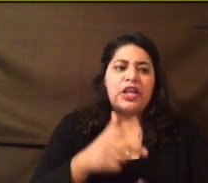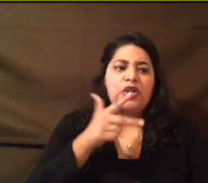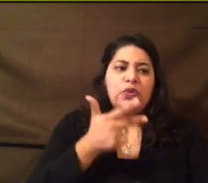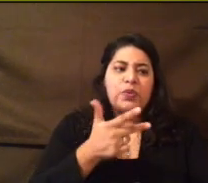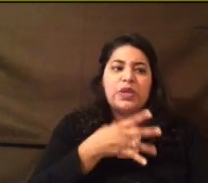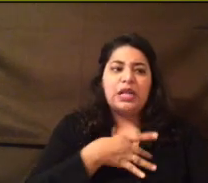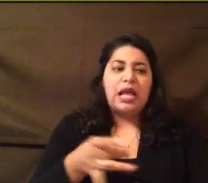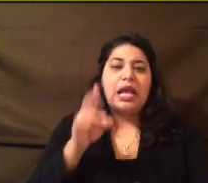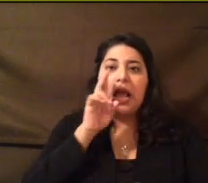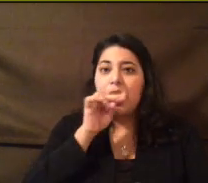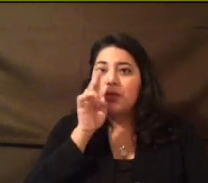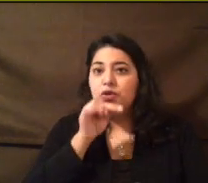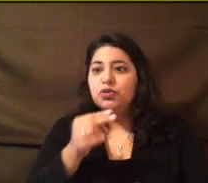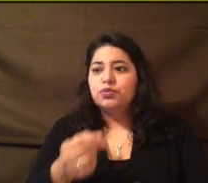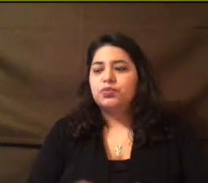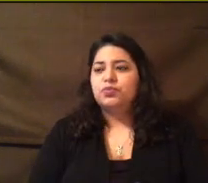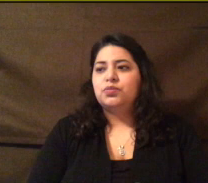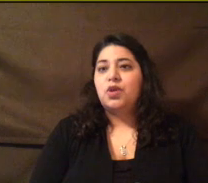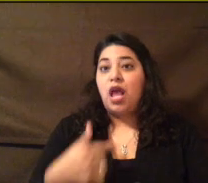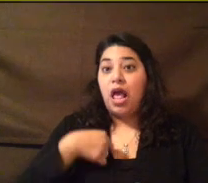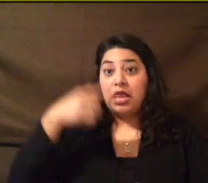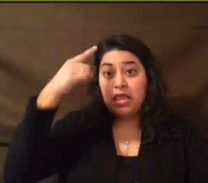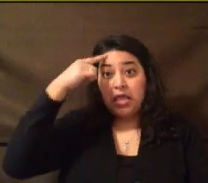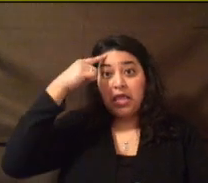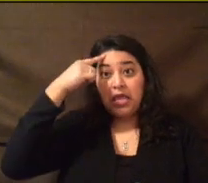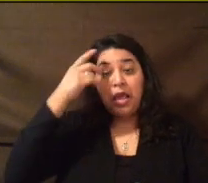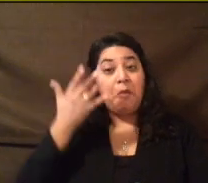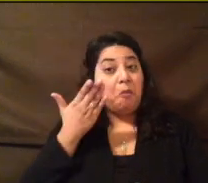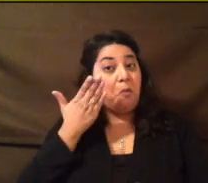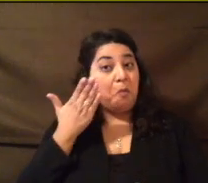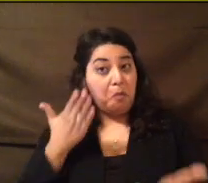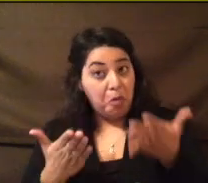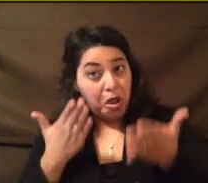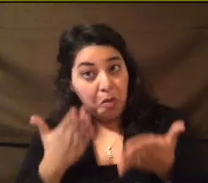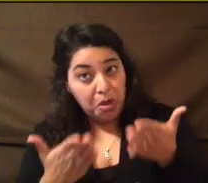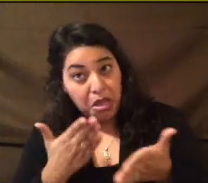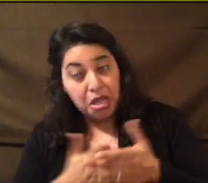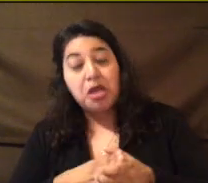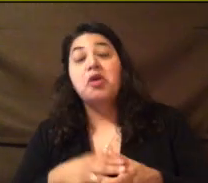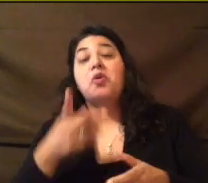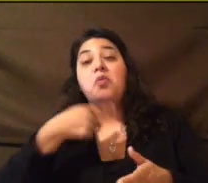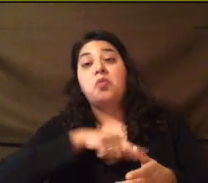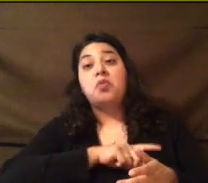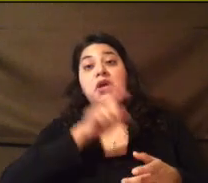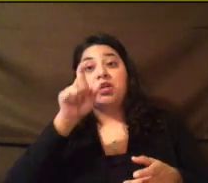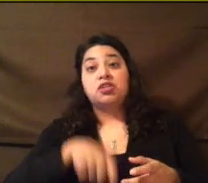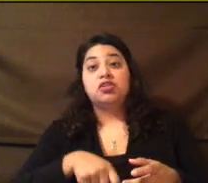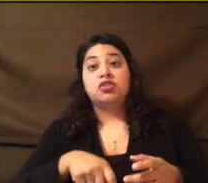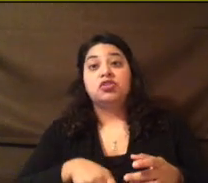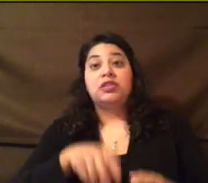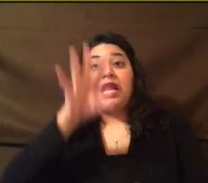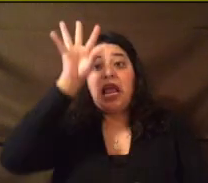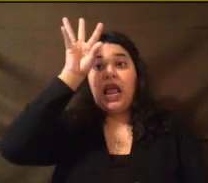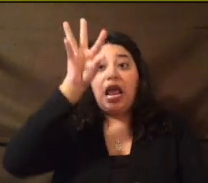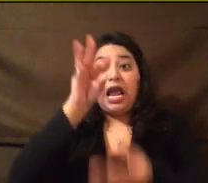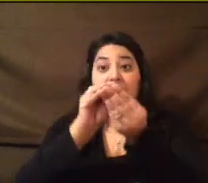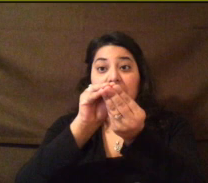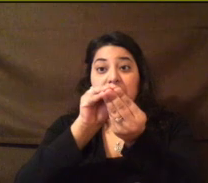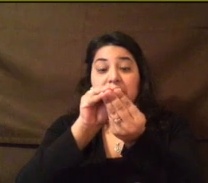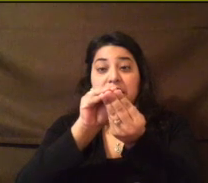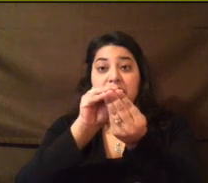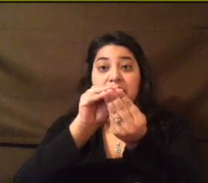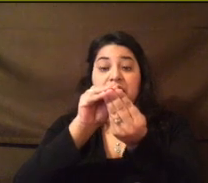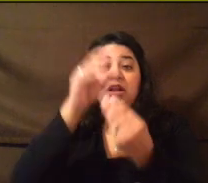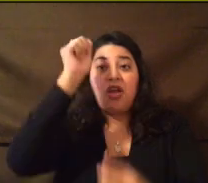dog, and then 6 of them liked cat, and then 3 of them liked hamster. I think that maybe, perhaps, our